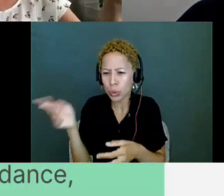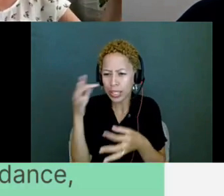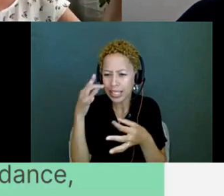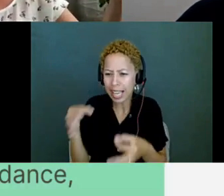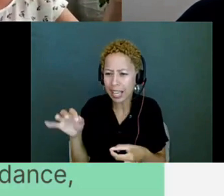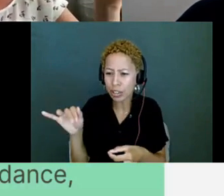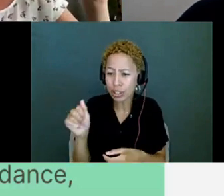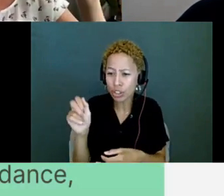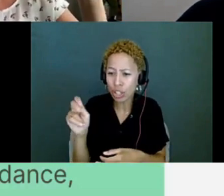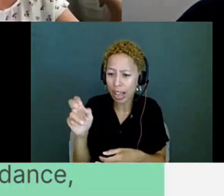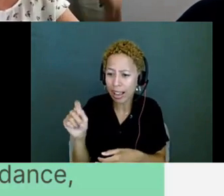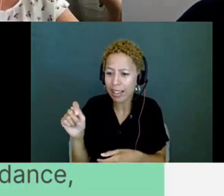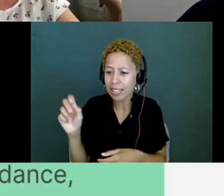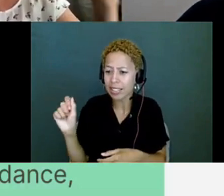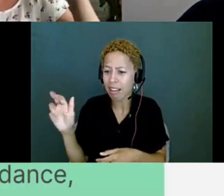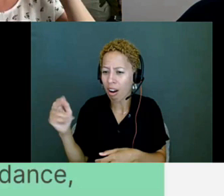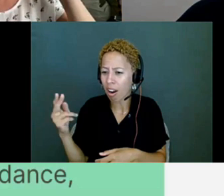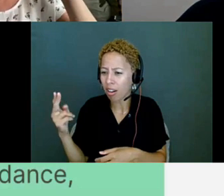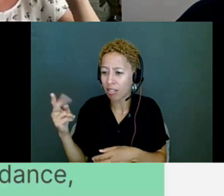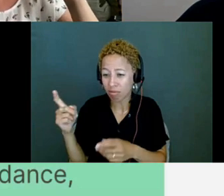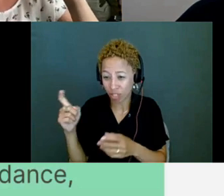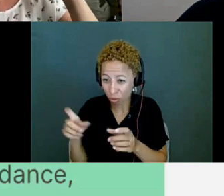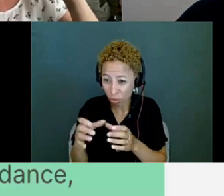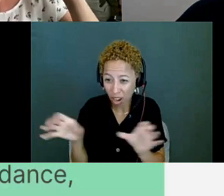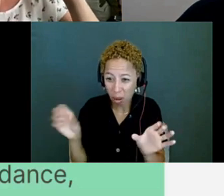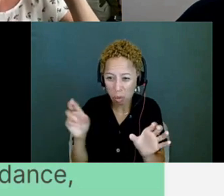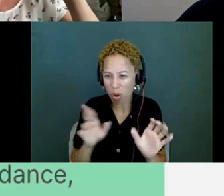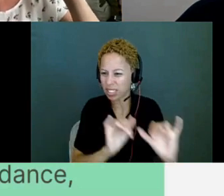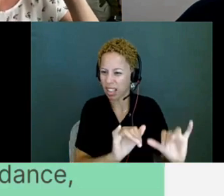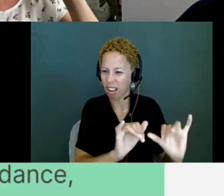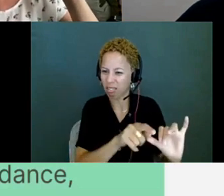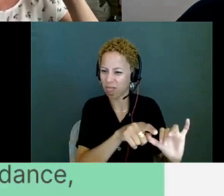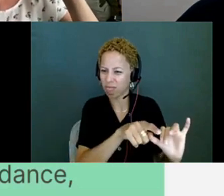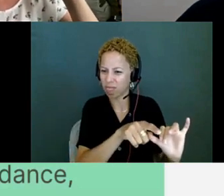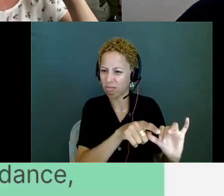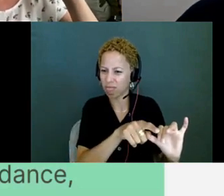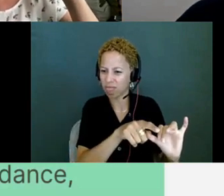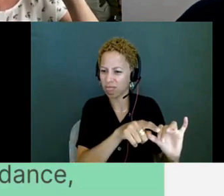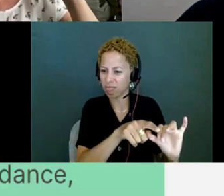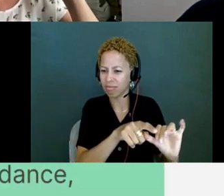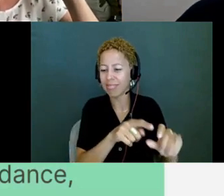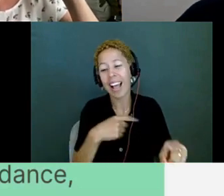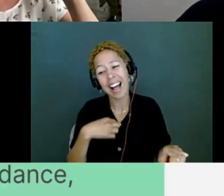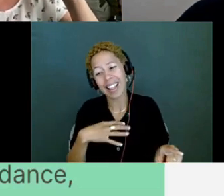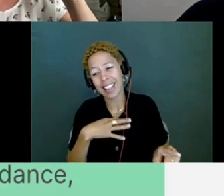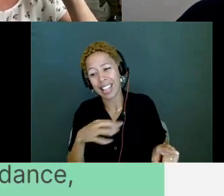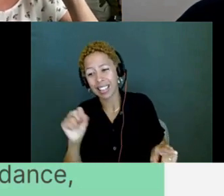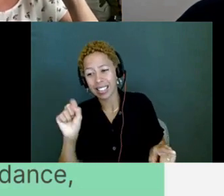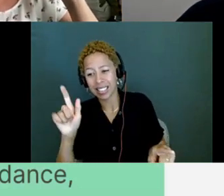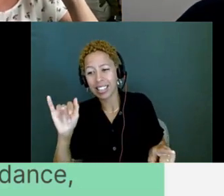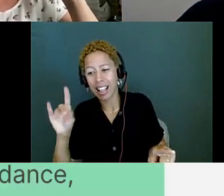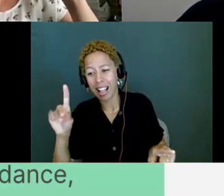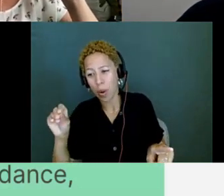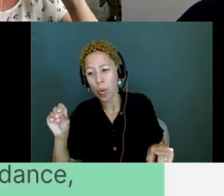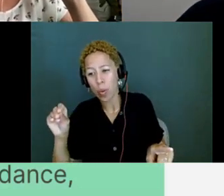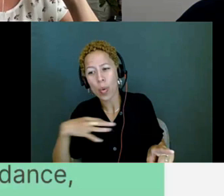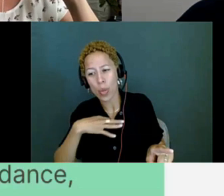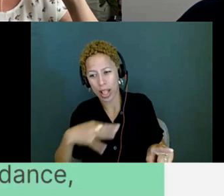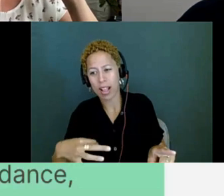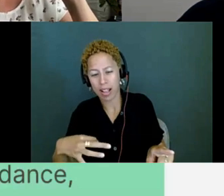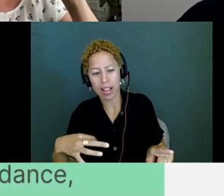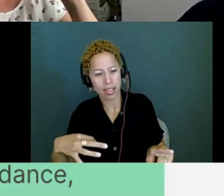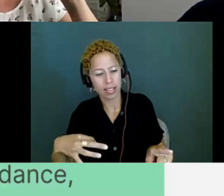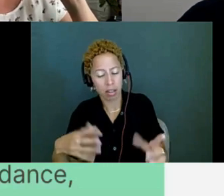Do we have time for breakout rooms, or should we just stick to the Slido? I like the Slido. You like the Slido? Perfect.